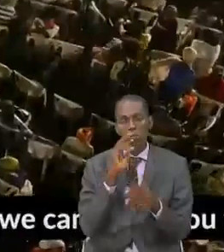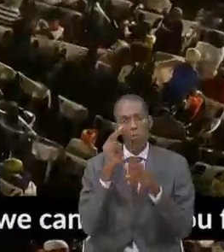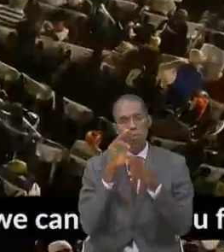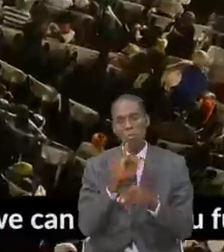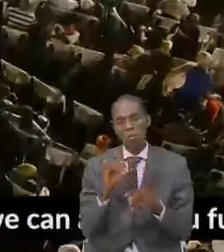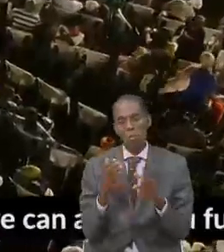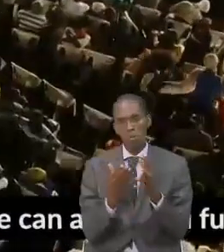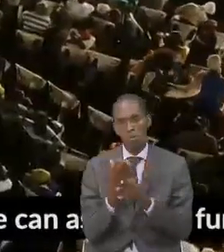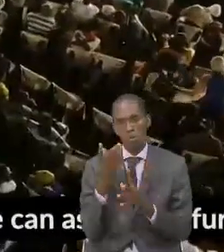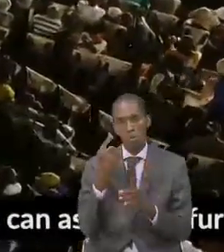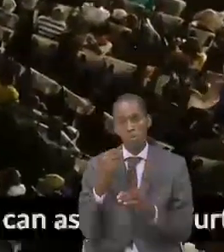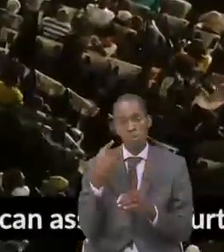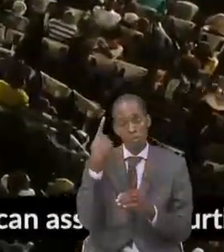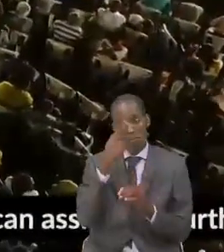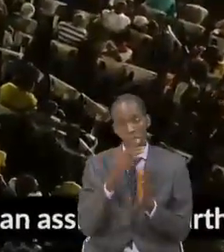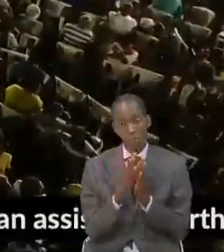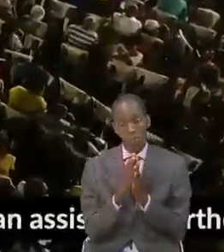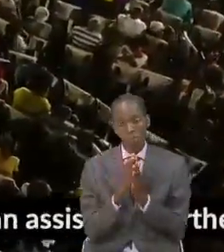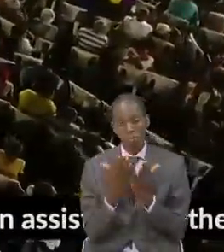their house address,